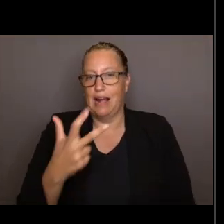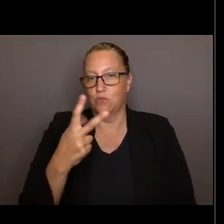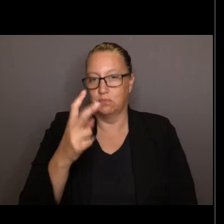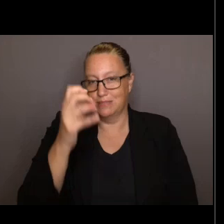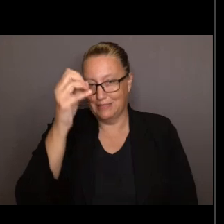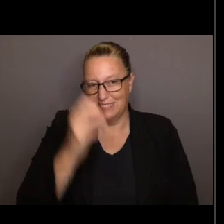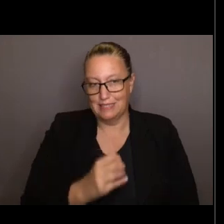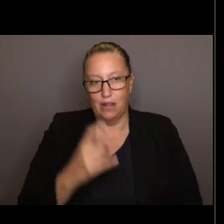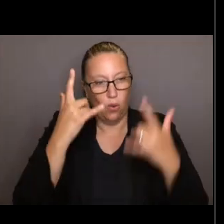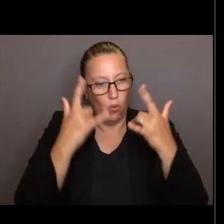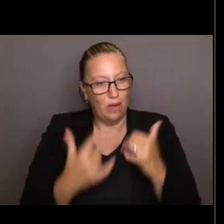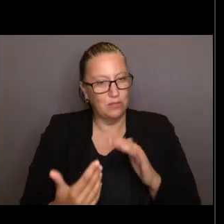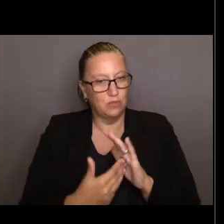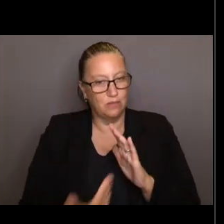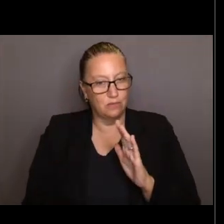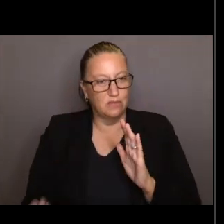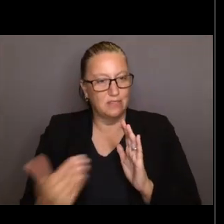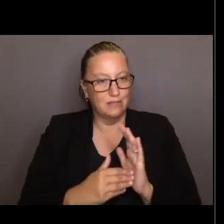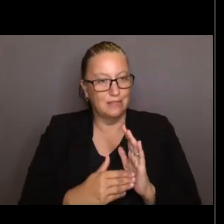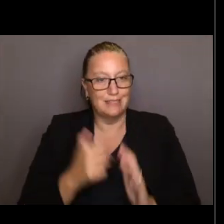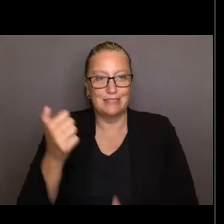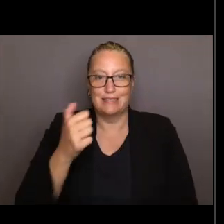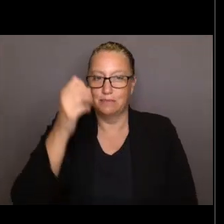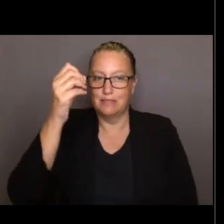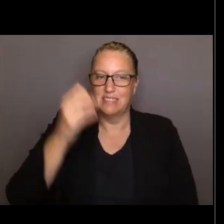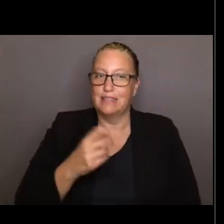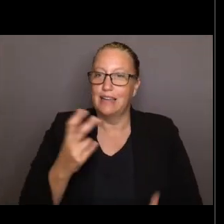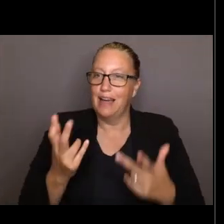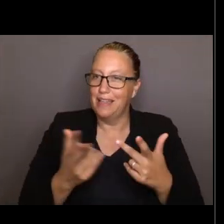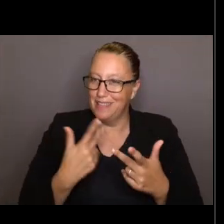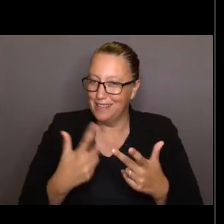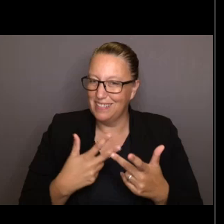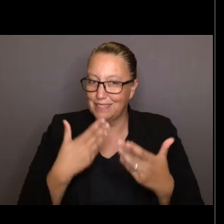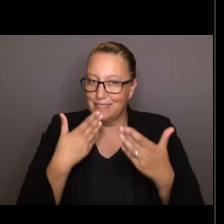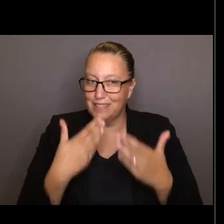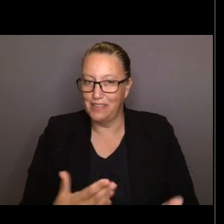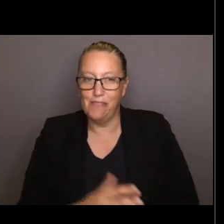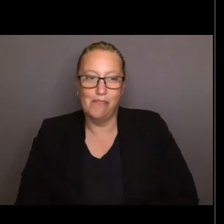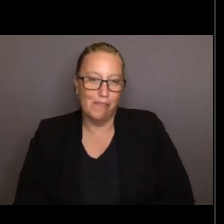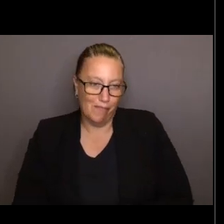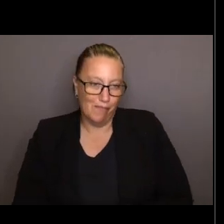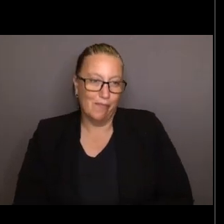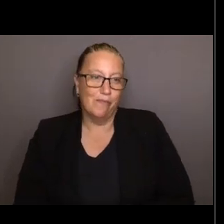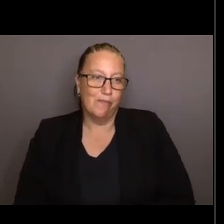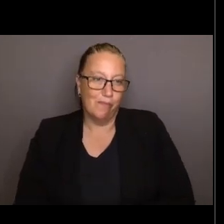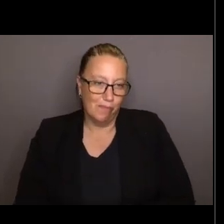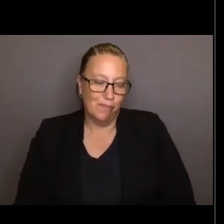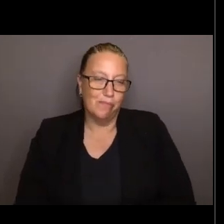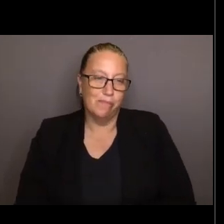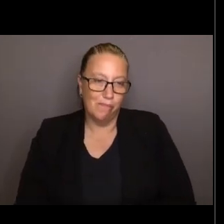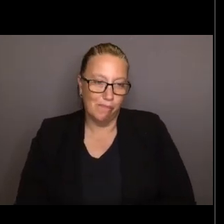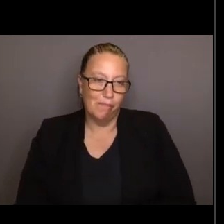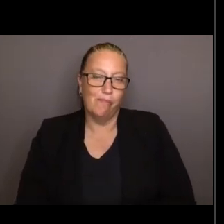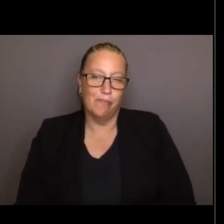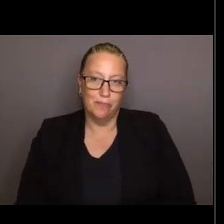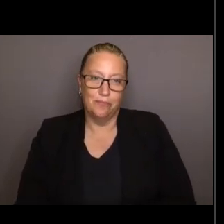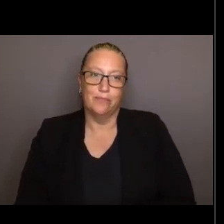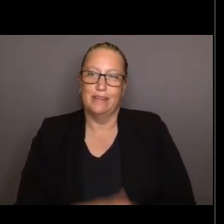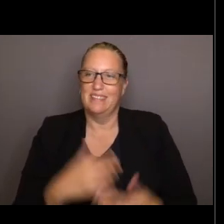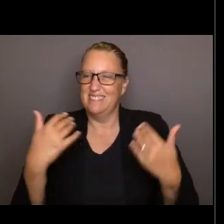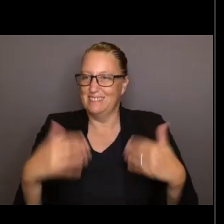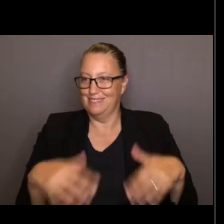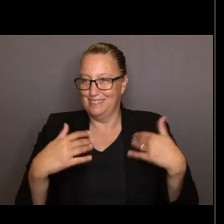today and 16% other. So thank you to the lawyers and other frontline workers doing this Got to today. get those CDP points. Thank